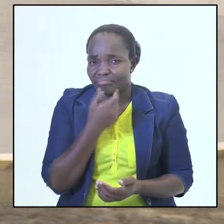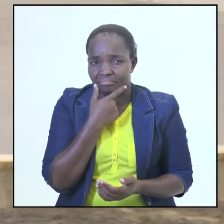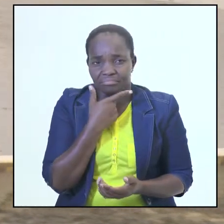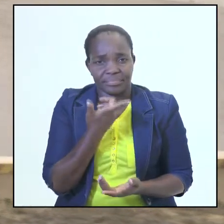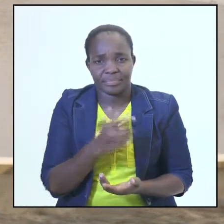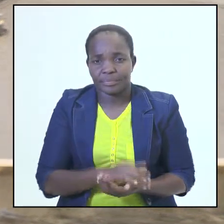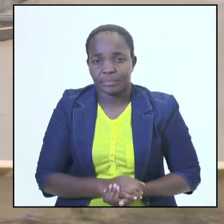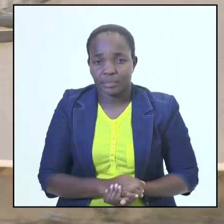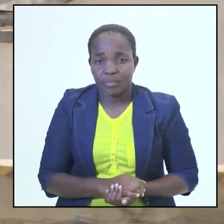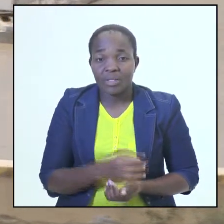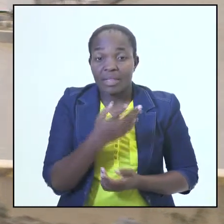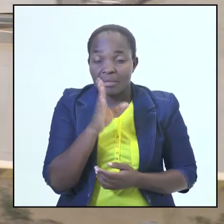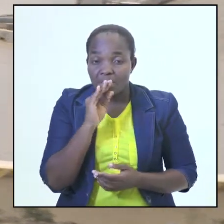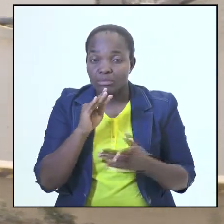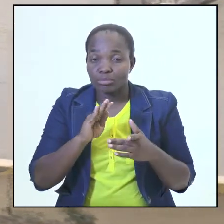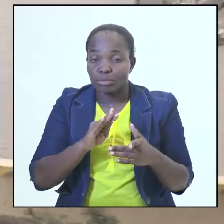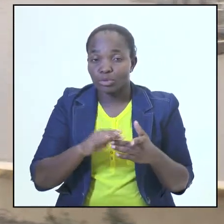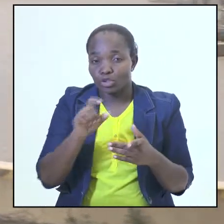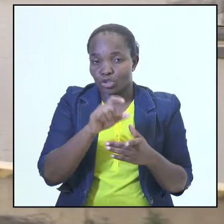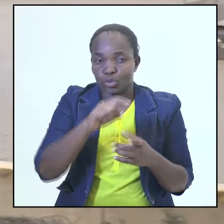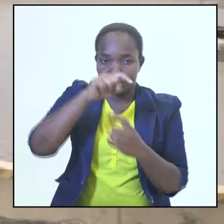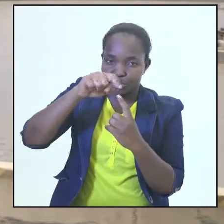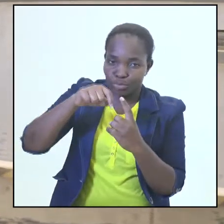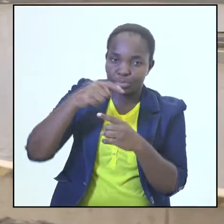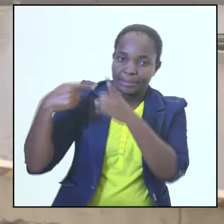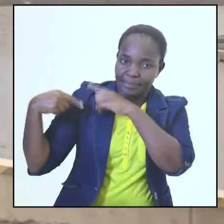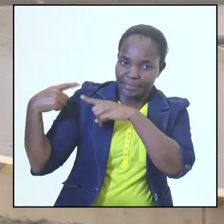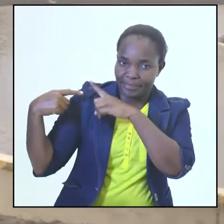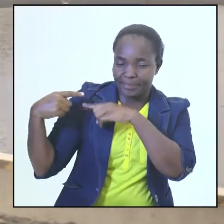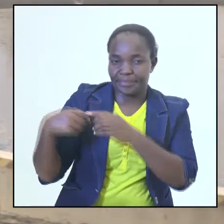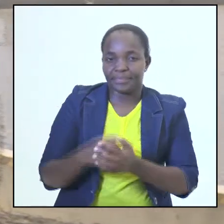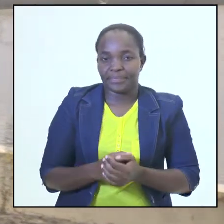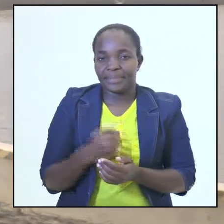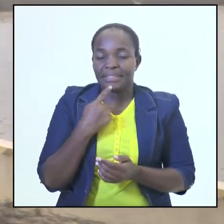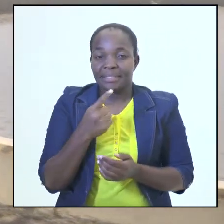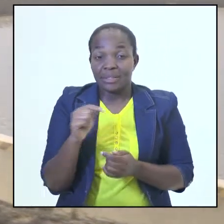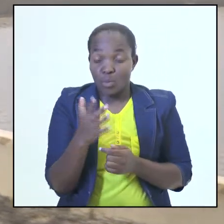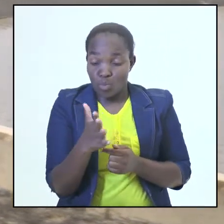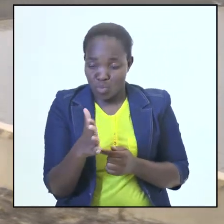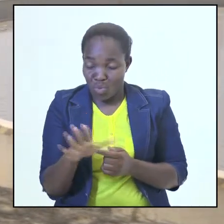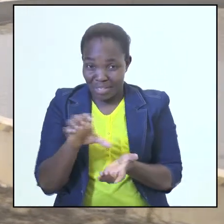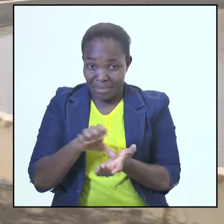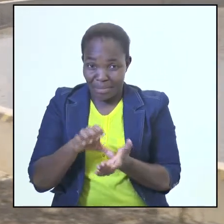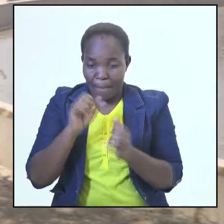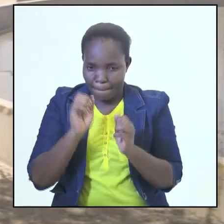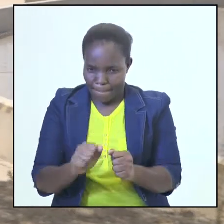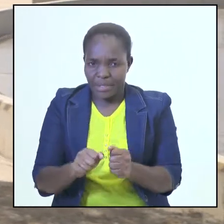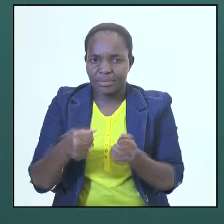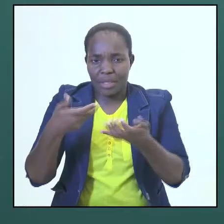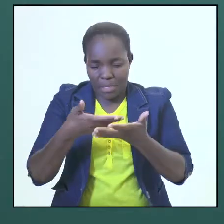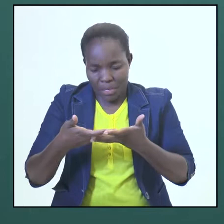They also talk about recycling here. They say it is important that sewage water must be purified and